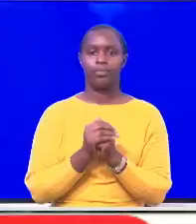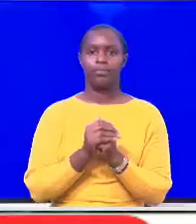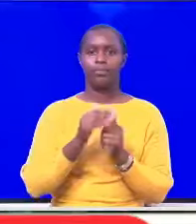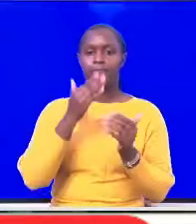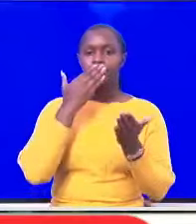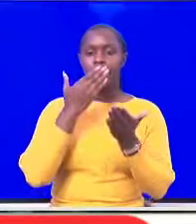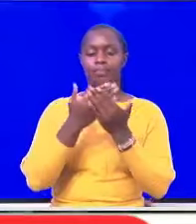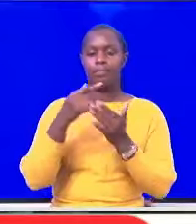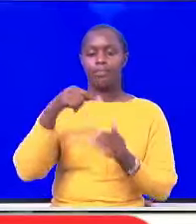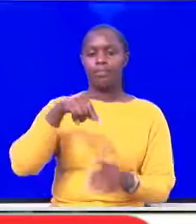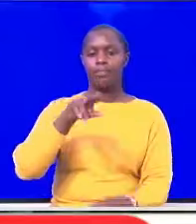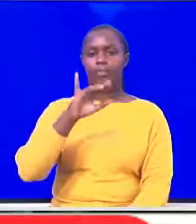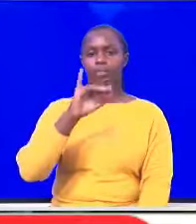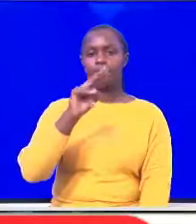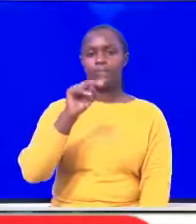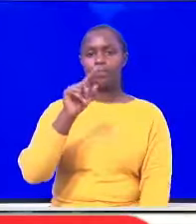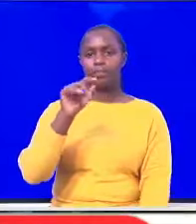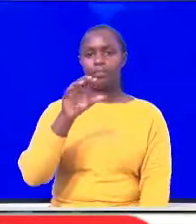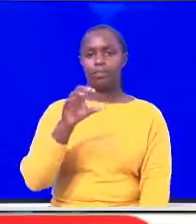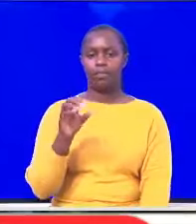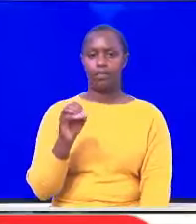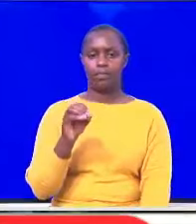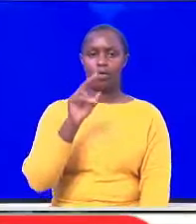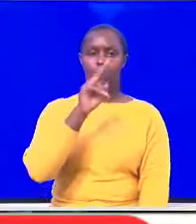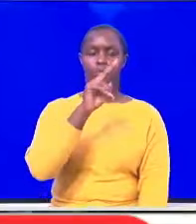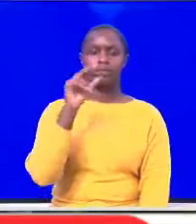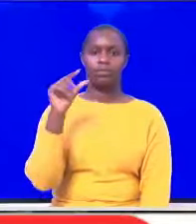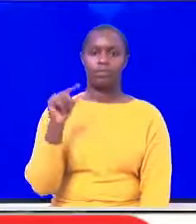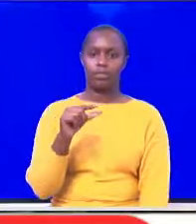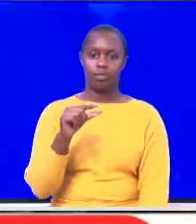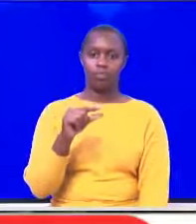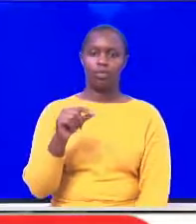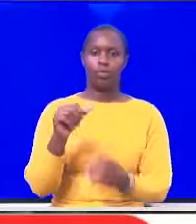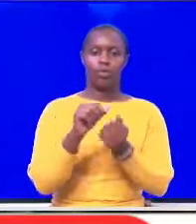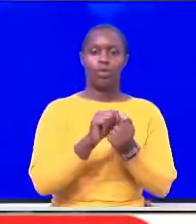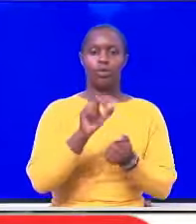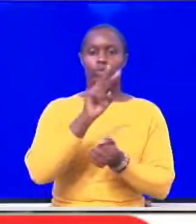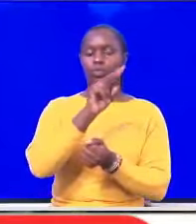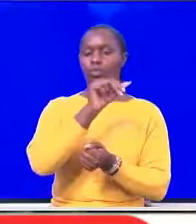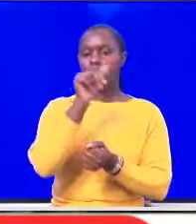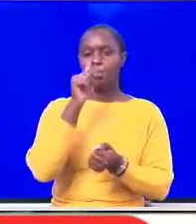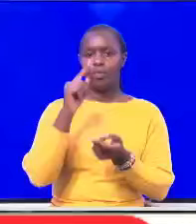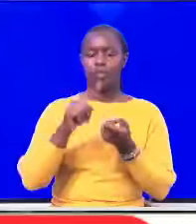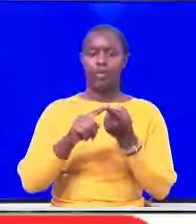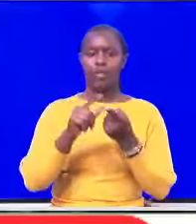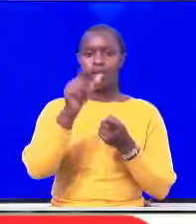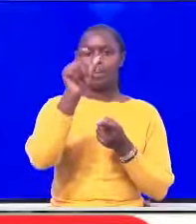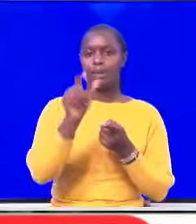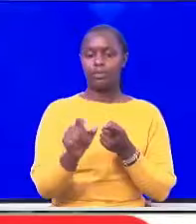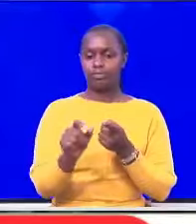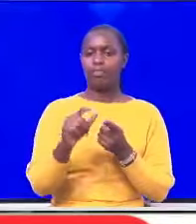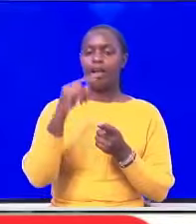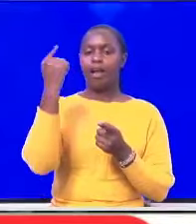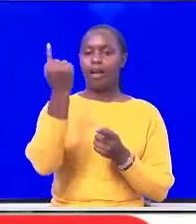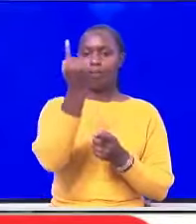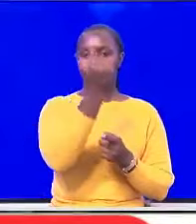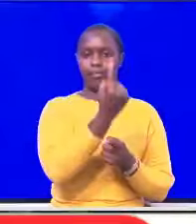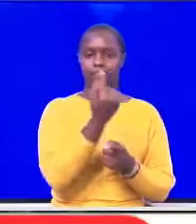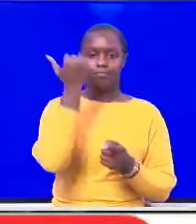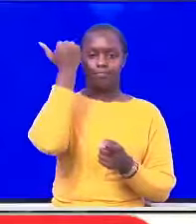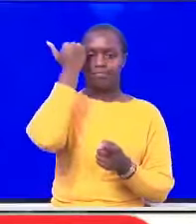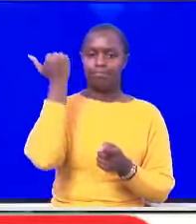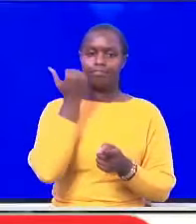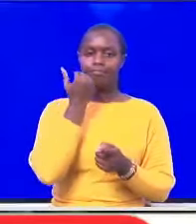Thank you, Quinton, for that. Uasin Gishu Senator Jackson Mandago, together with two other co-accused persons, appeared before the Nakuru Law Courts on